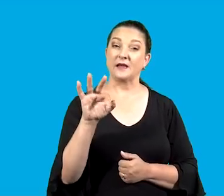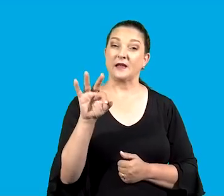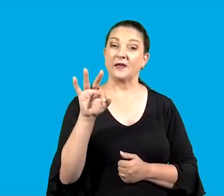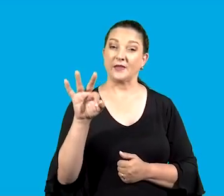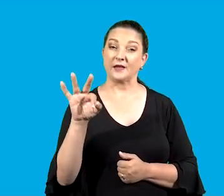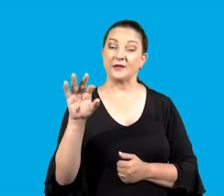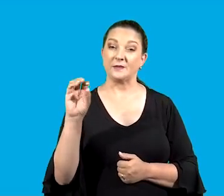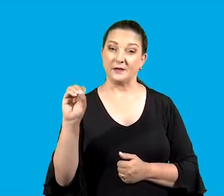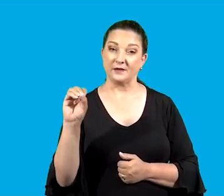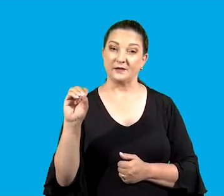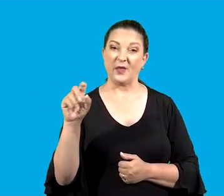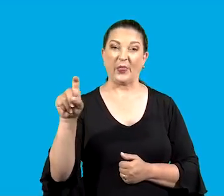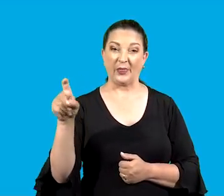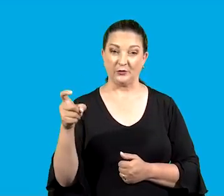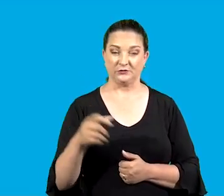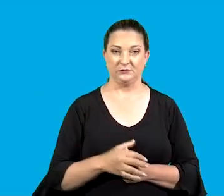1,330,000